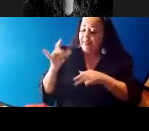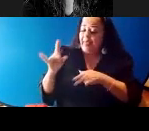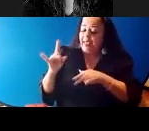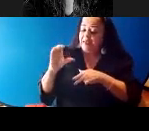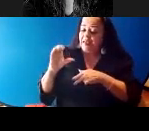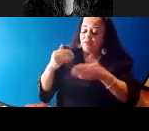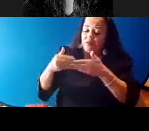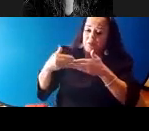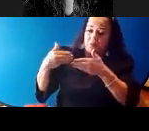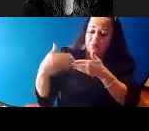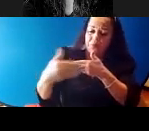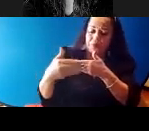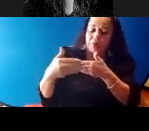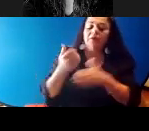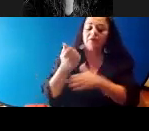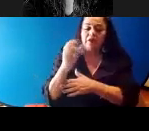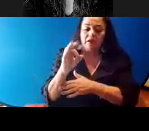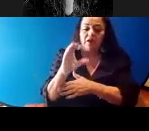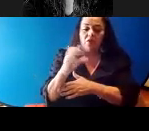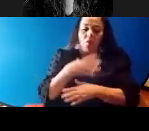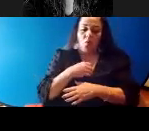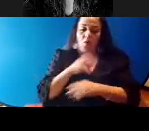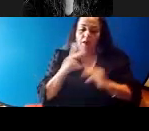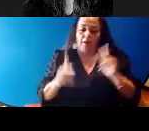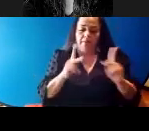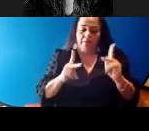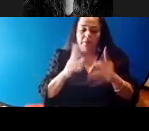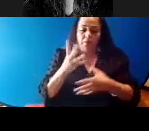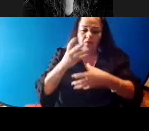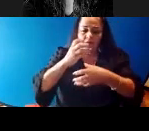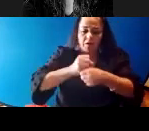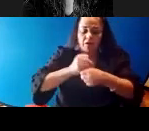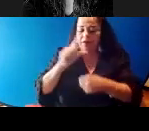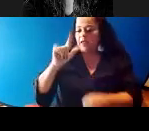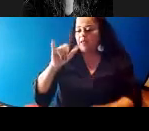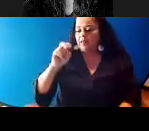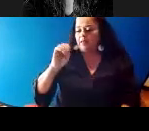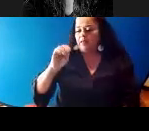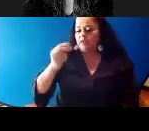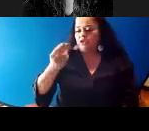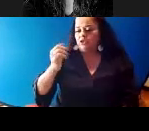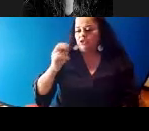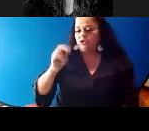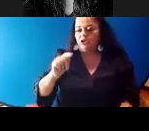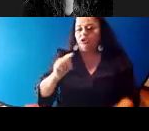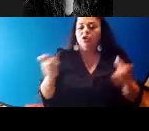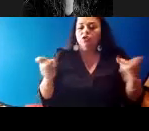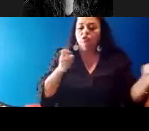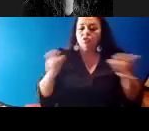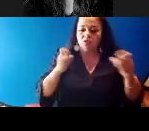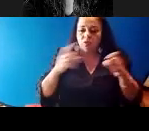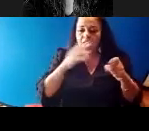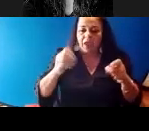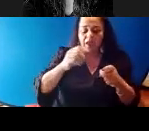into the 1900s, white citizens engaged in domestic terror such as lynching to continue the social control and racial terror of